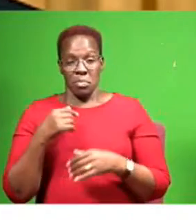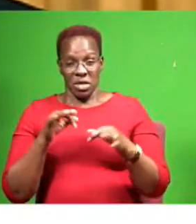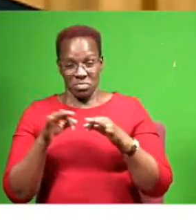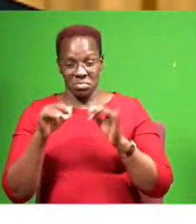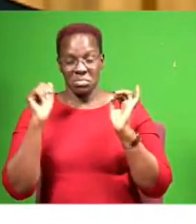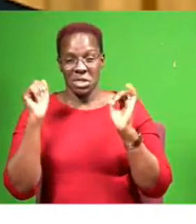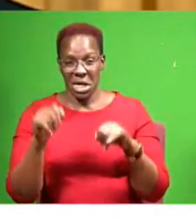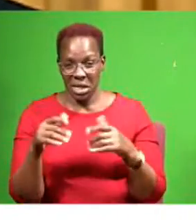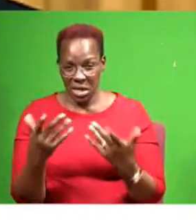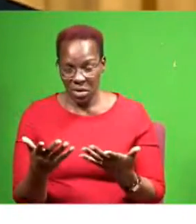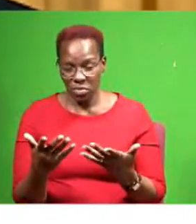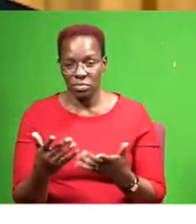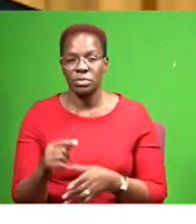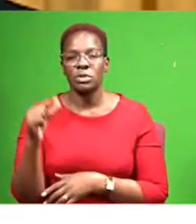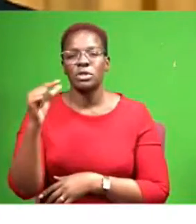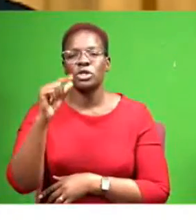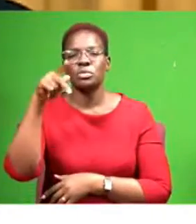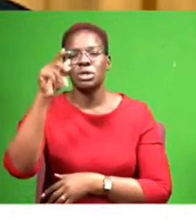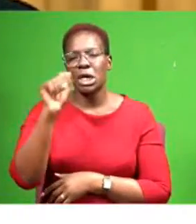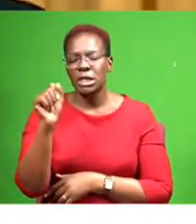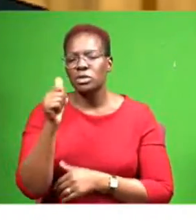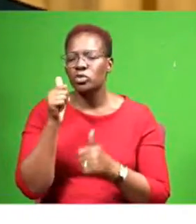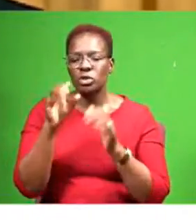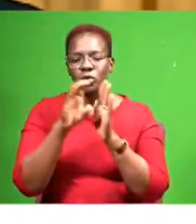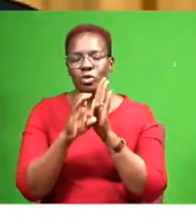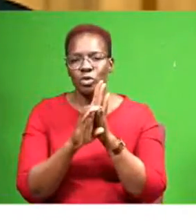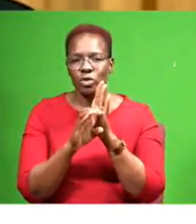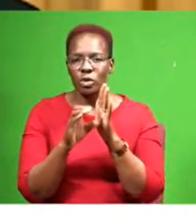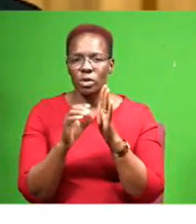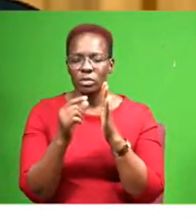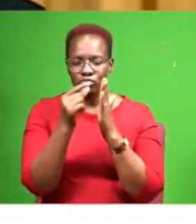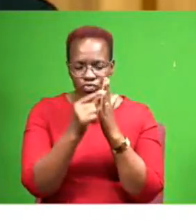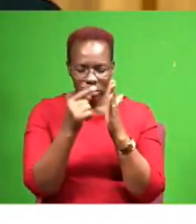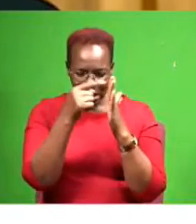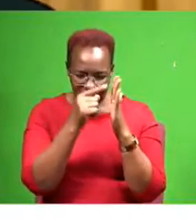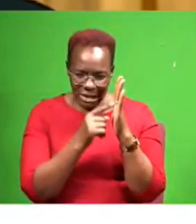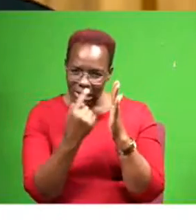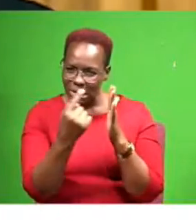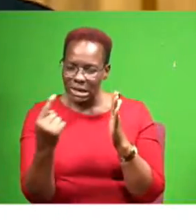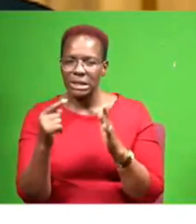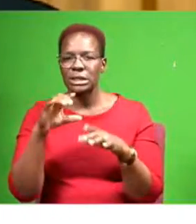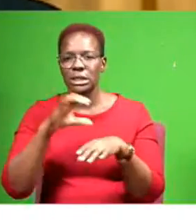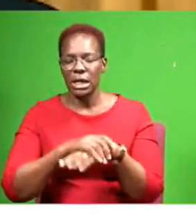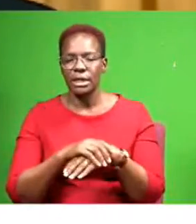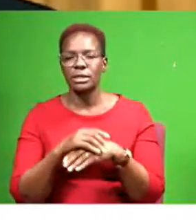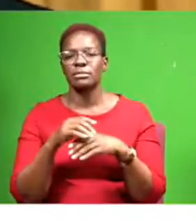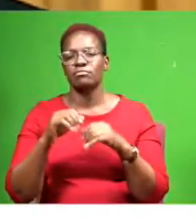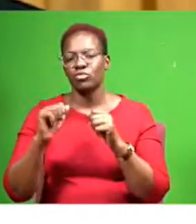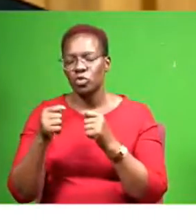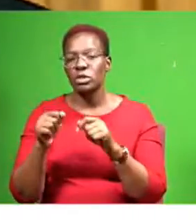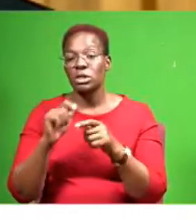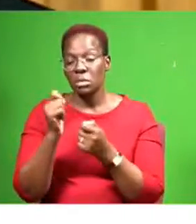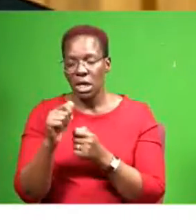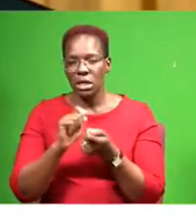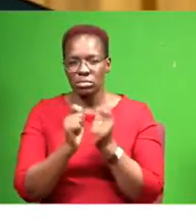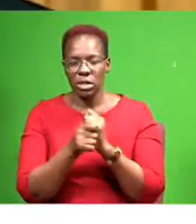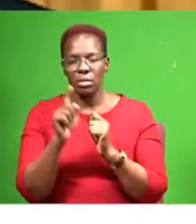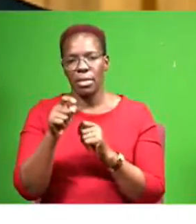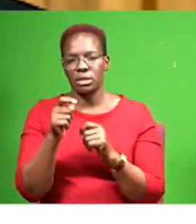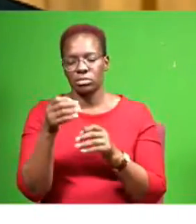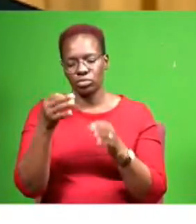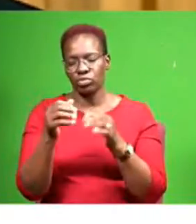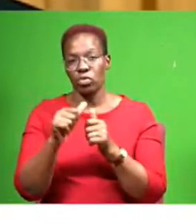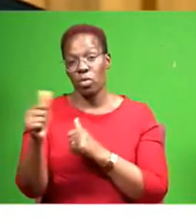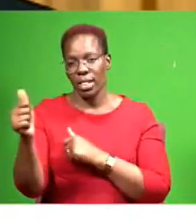perhaps as the GPS from which each constitutional clause gets direction, and any amendment must be measured accordingly.